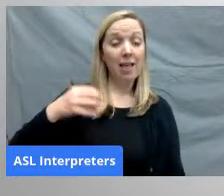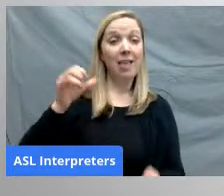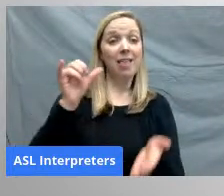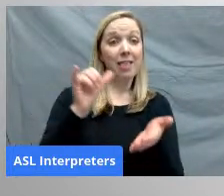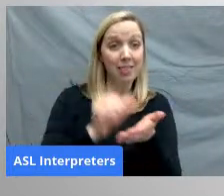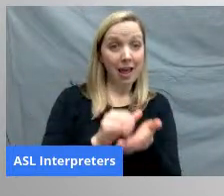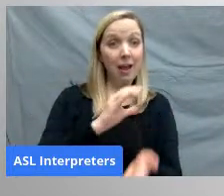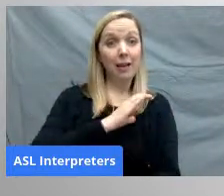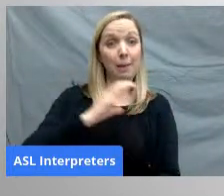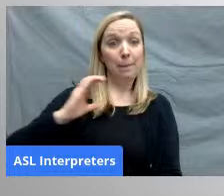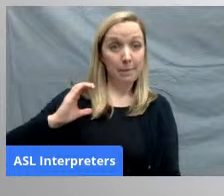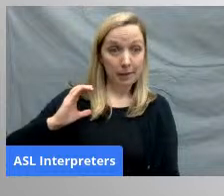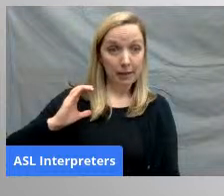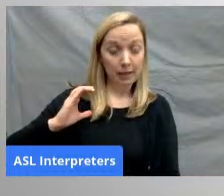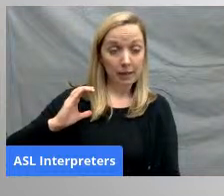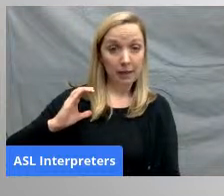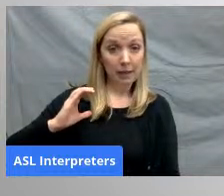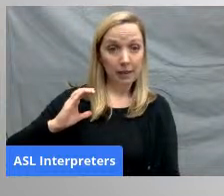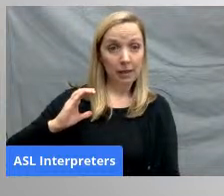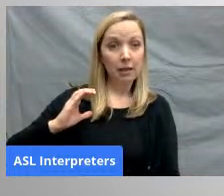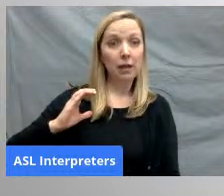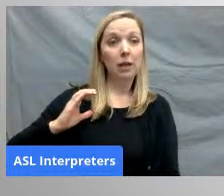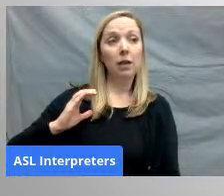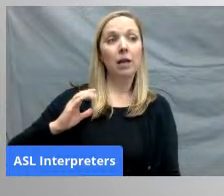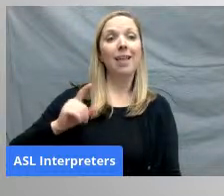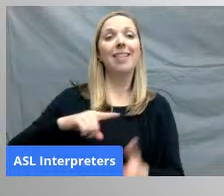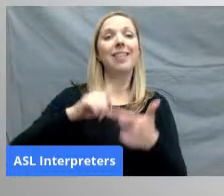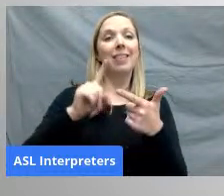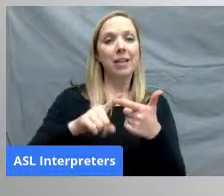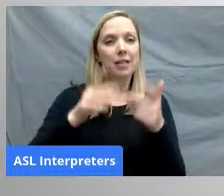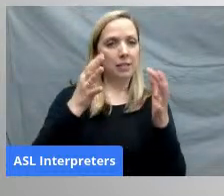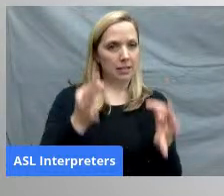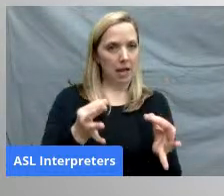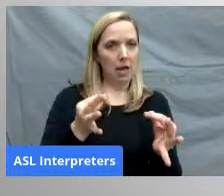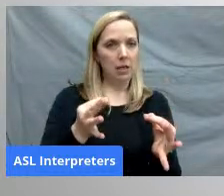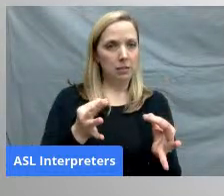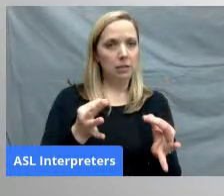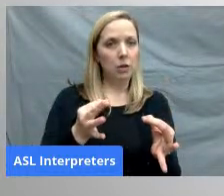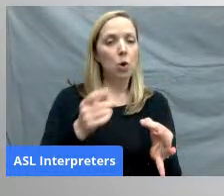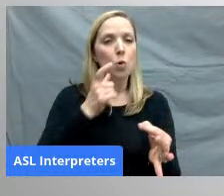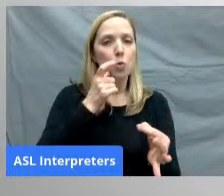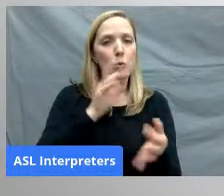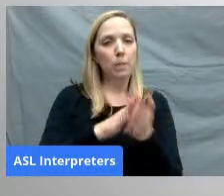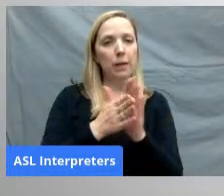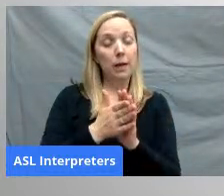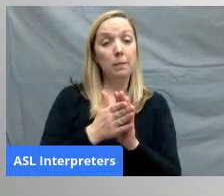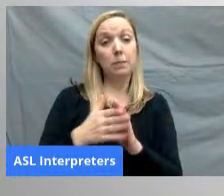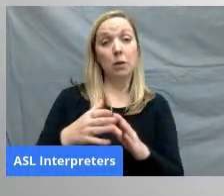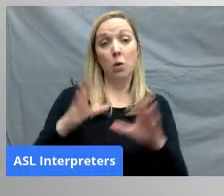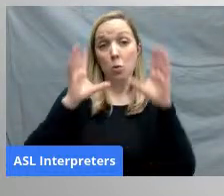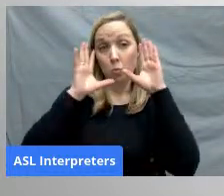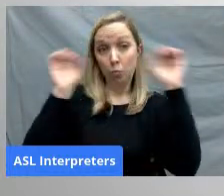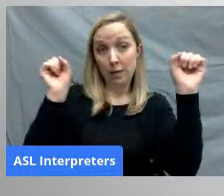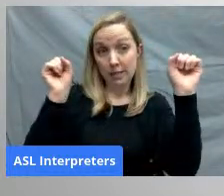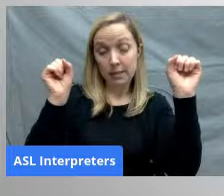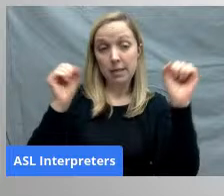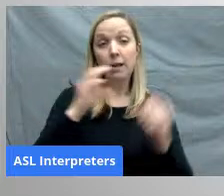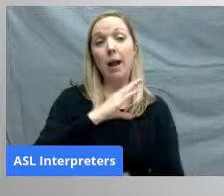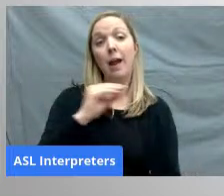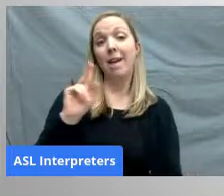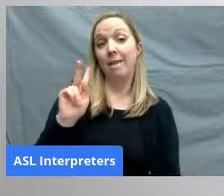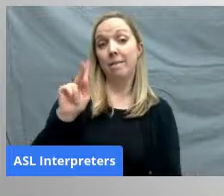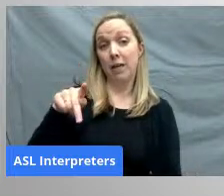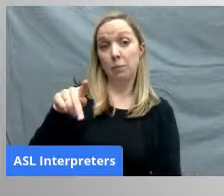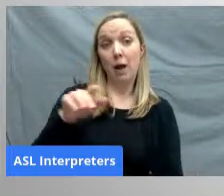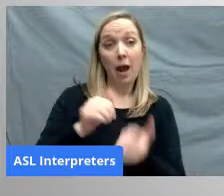decide by consensus who's going to be the vice president and the president. Okay. Maybe